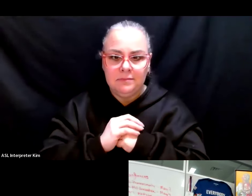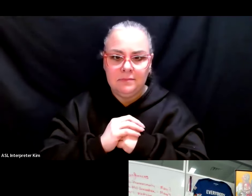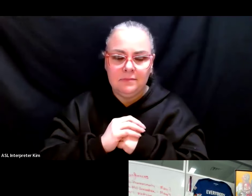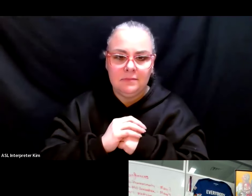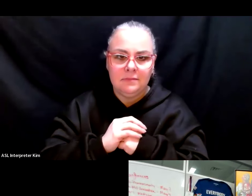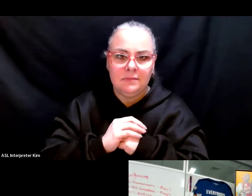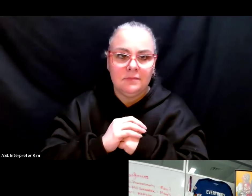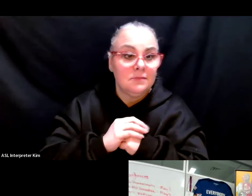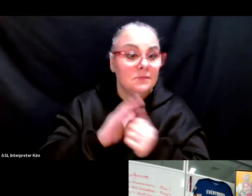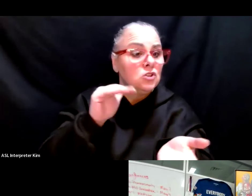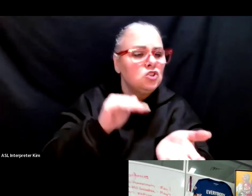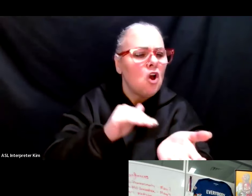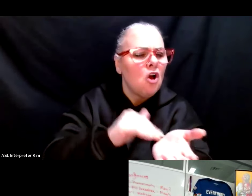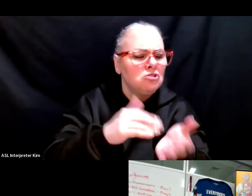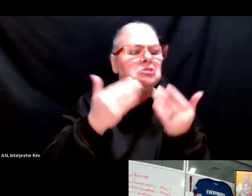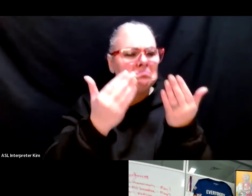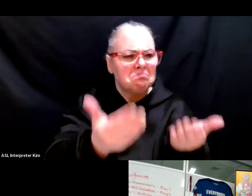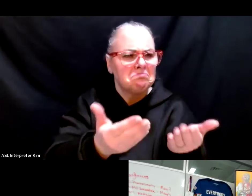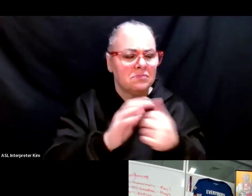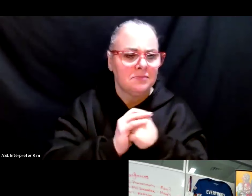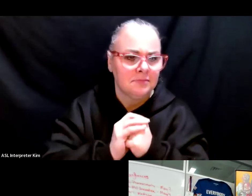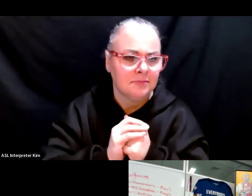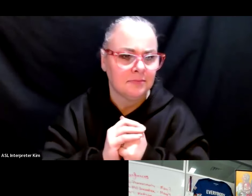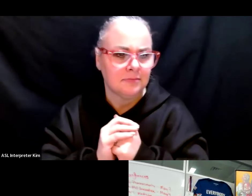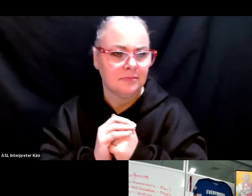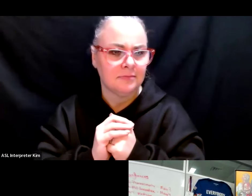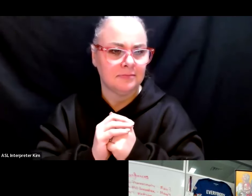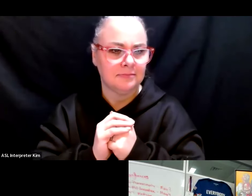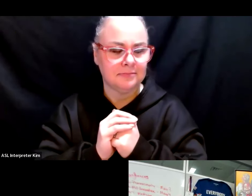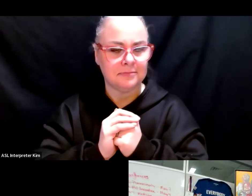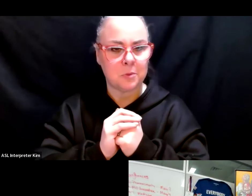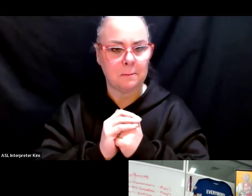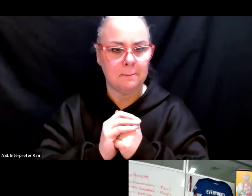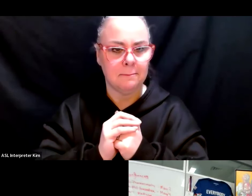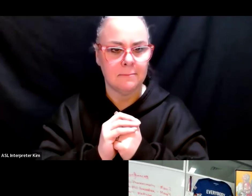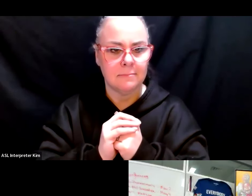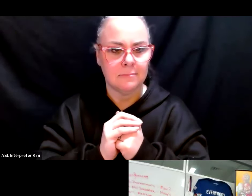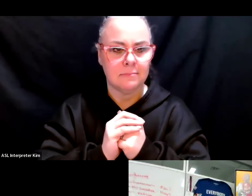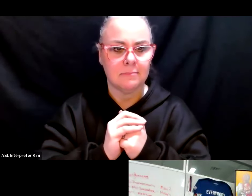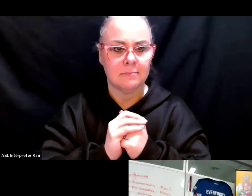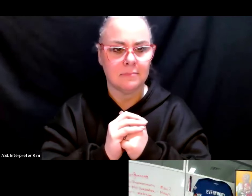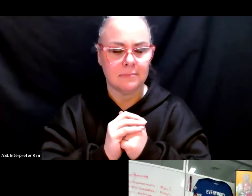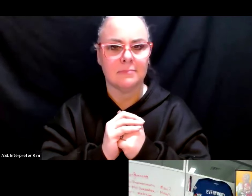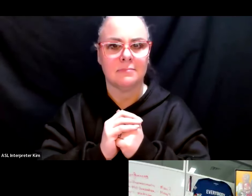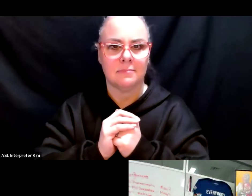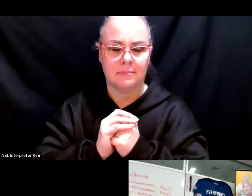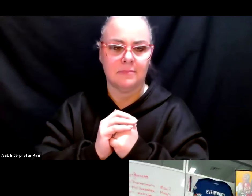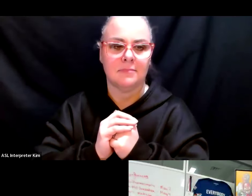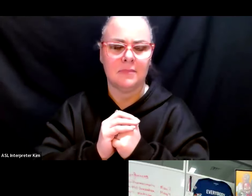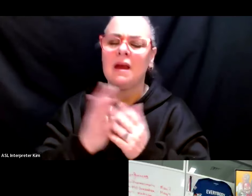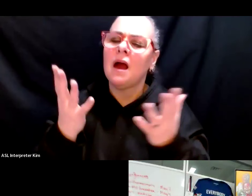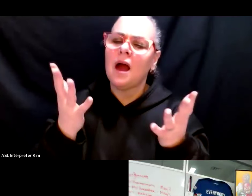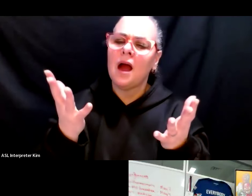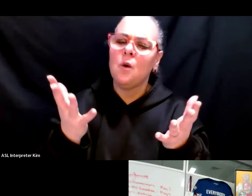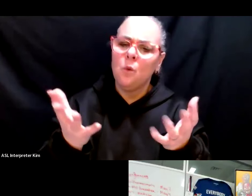Dr. Right. Simon, do you want to continue so we can see if it's working now? Yeah. So just acknowledge, I just wanted to just acknowledge that